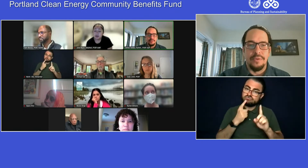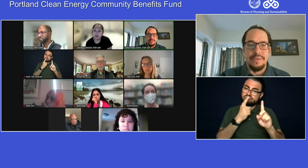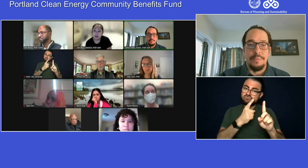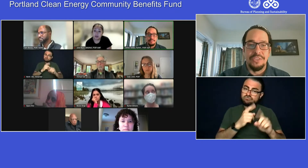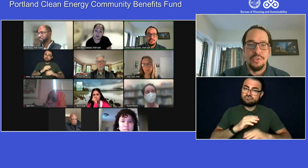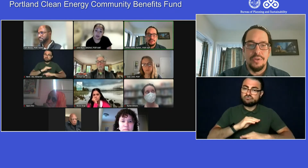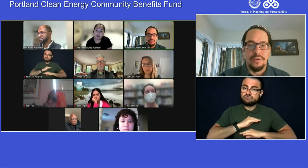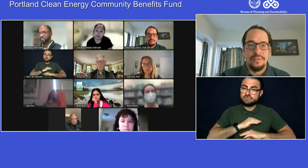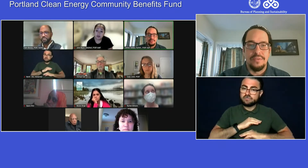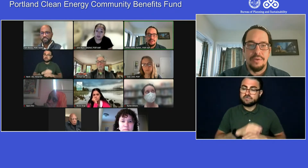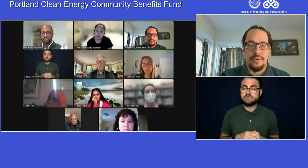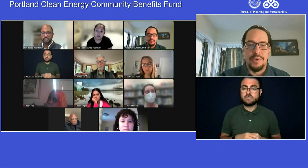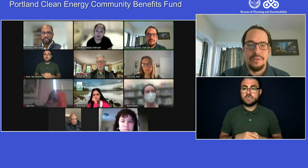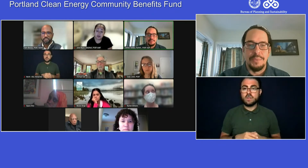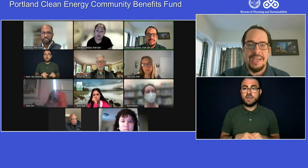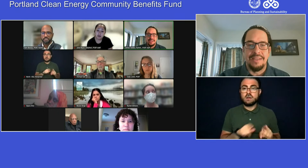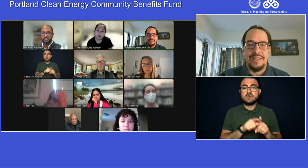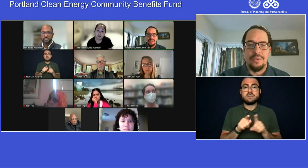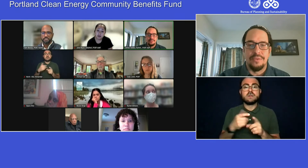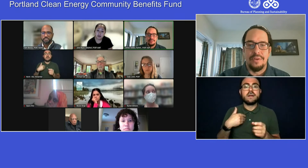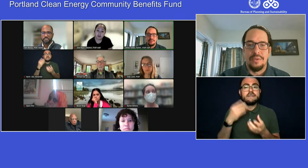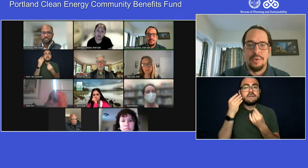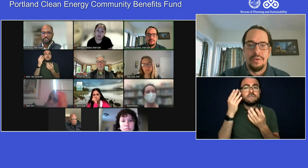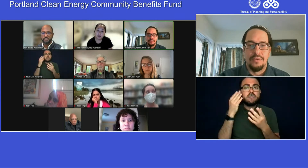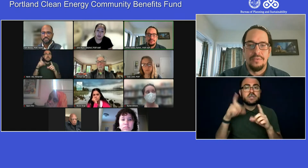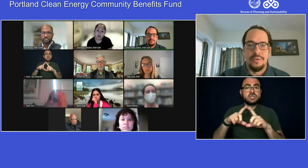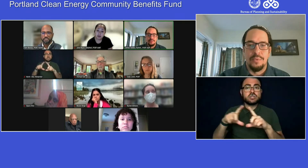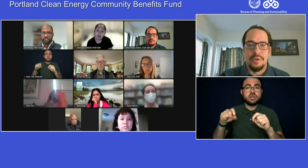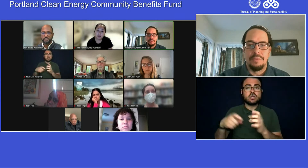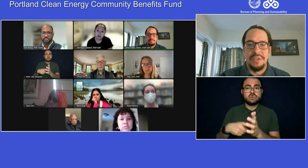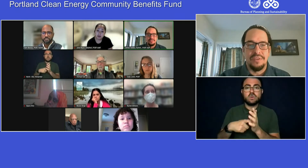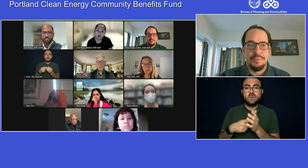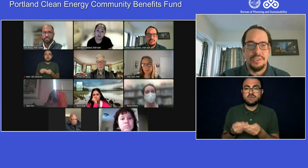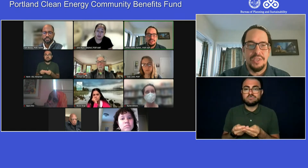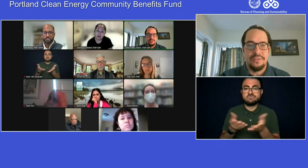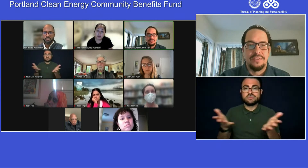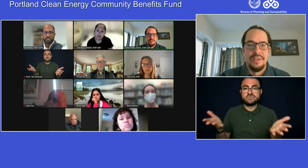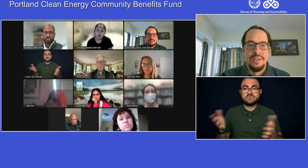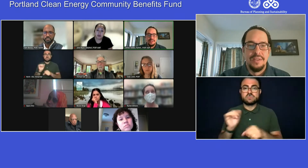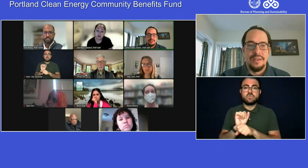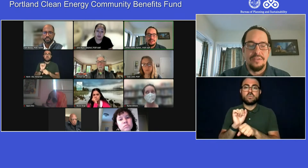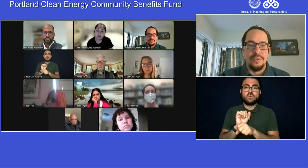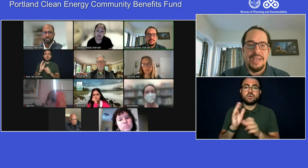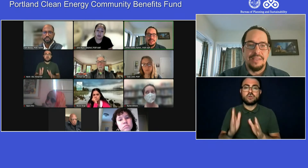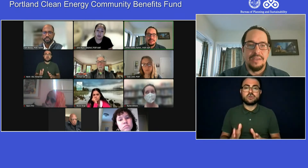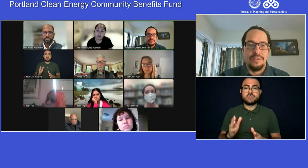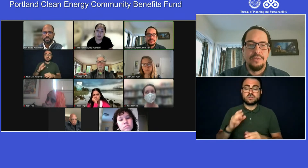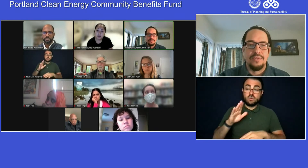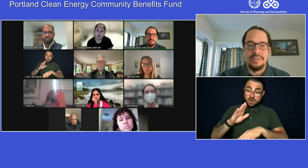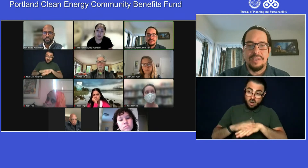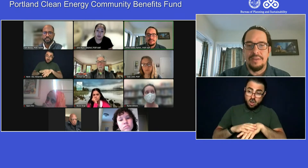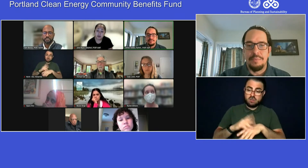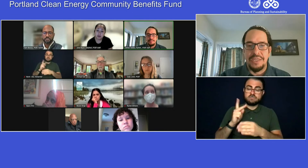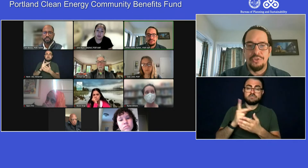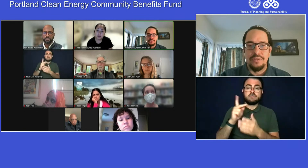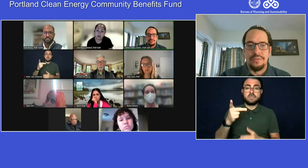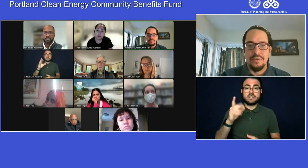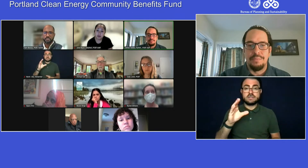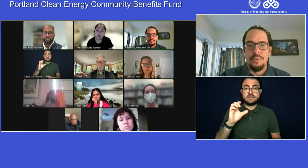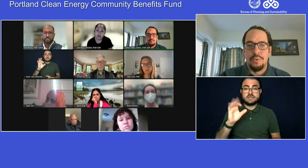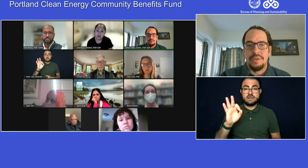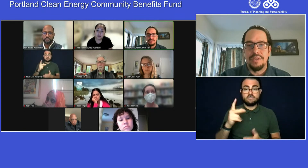implementation for information cards that are required to be handed out to all workers who are on PCEF projects. And so that includes contact